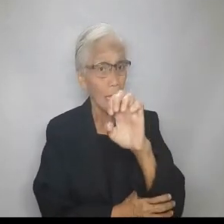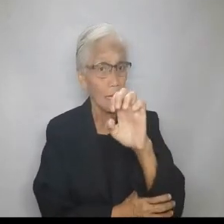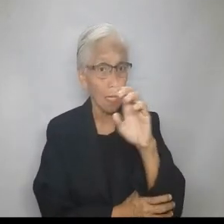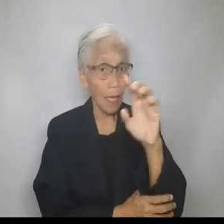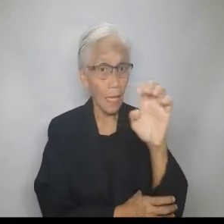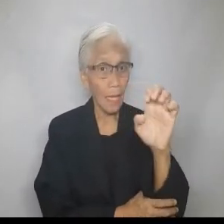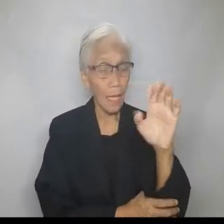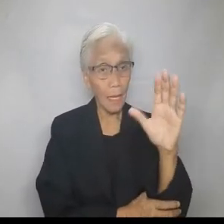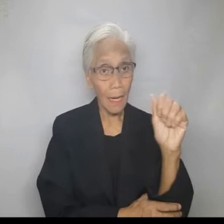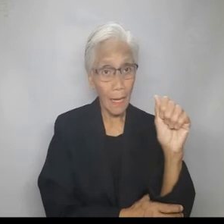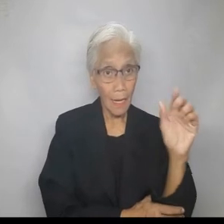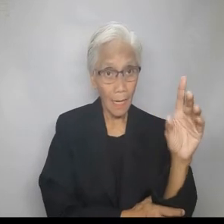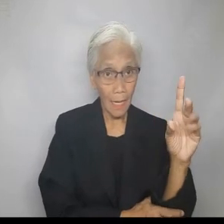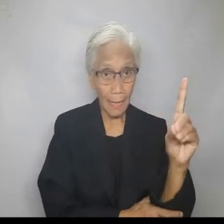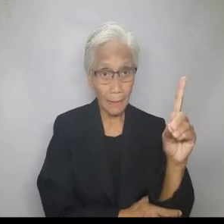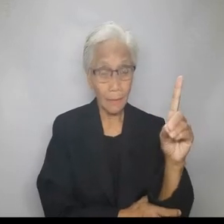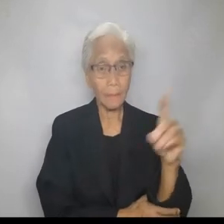Adonai